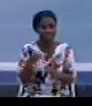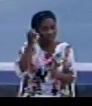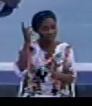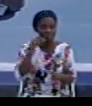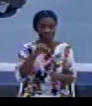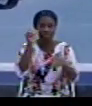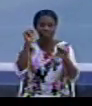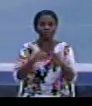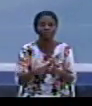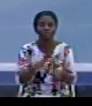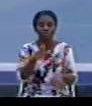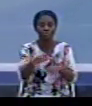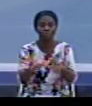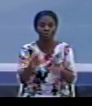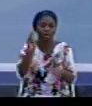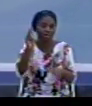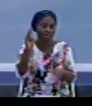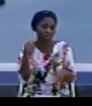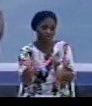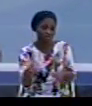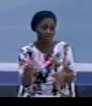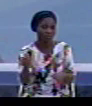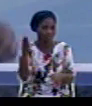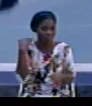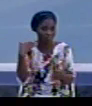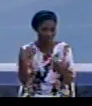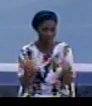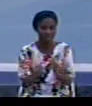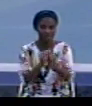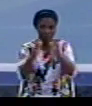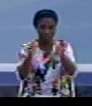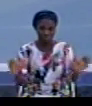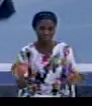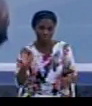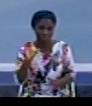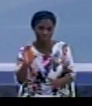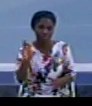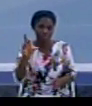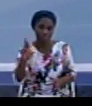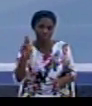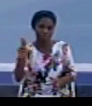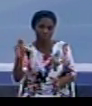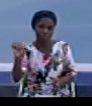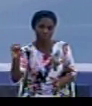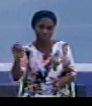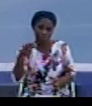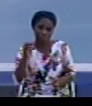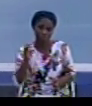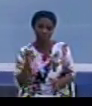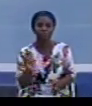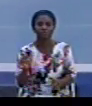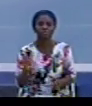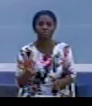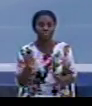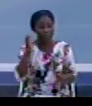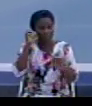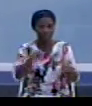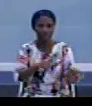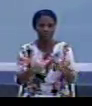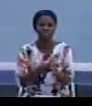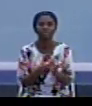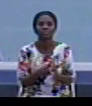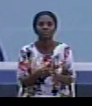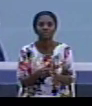himself before without crutches is walking. You can see him doing it. Put your hands together for